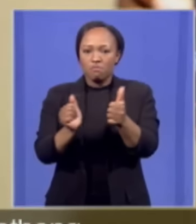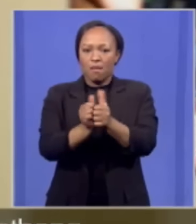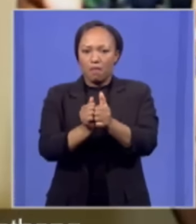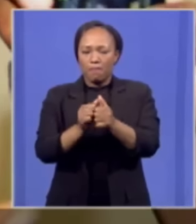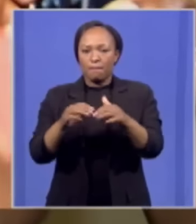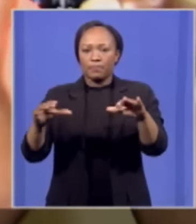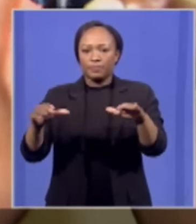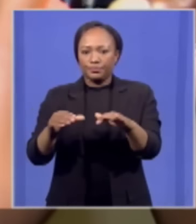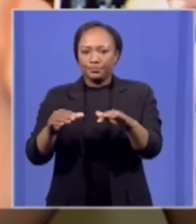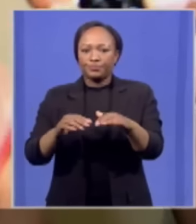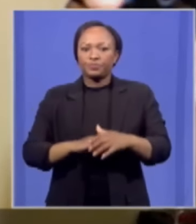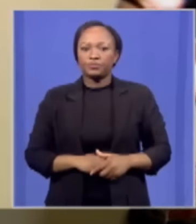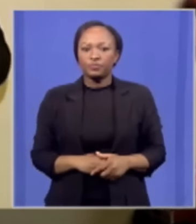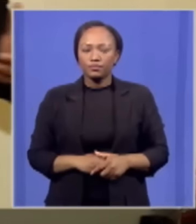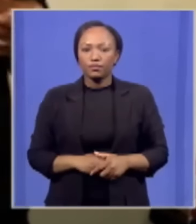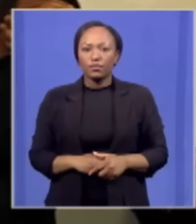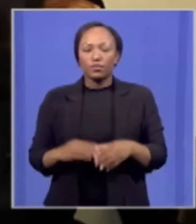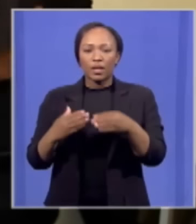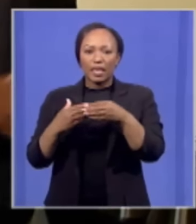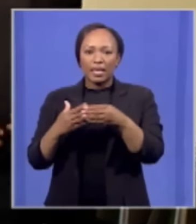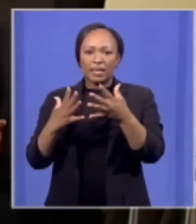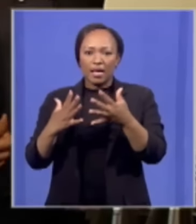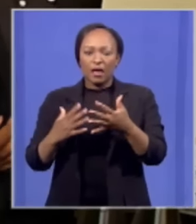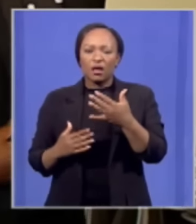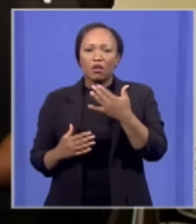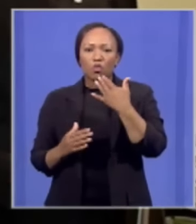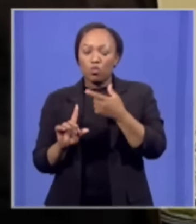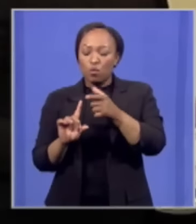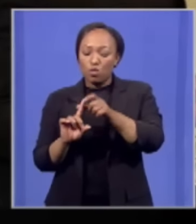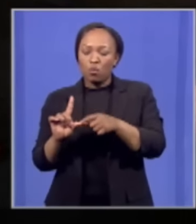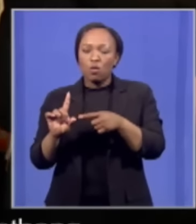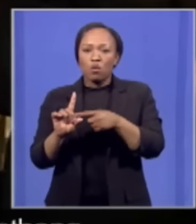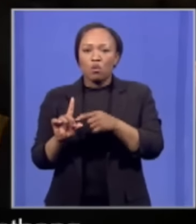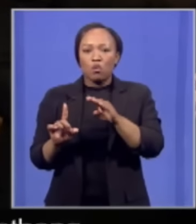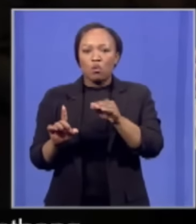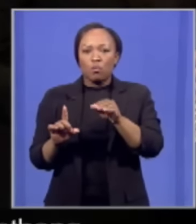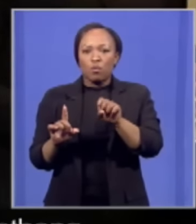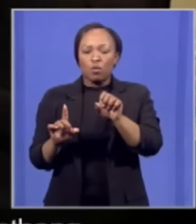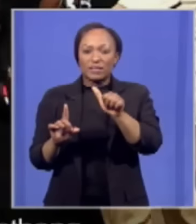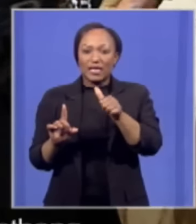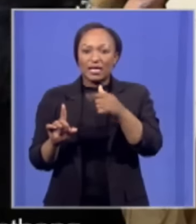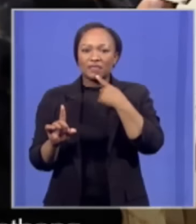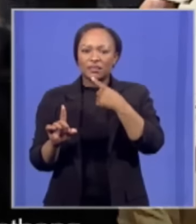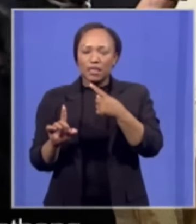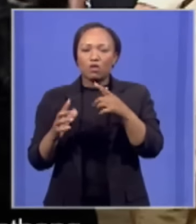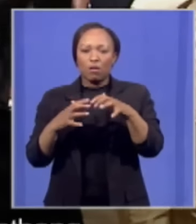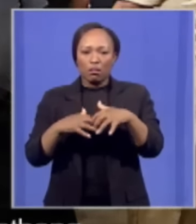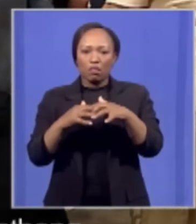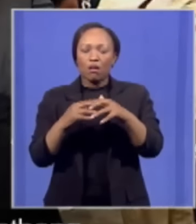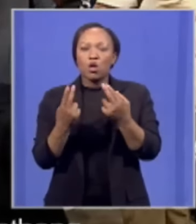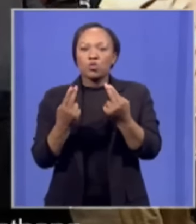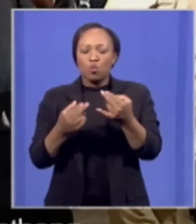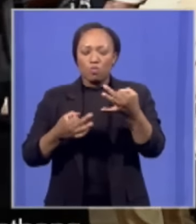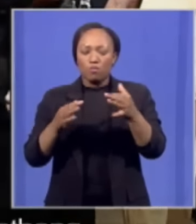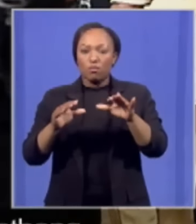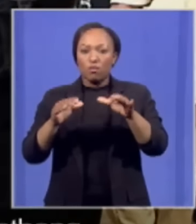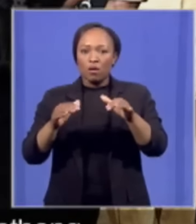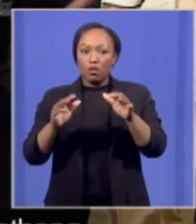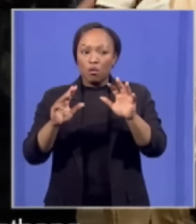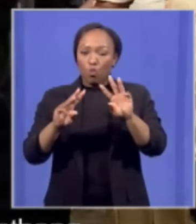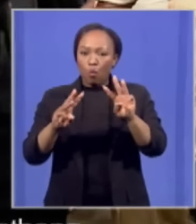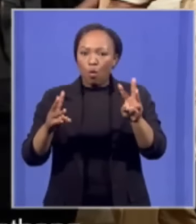Moetapele wa mokga wa bosa Musi Maimane o re ba thehile mokga ona o motjha hobane ho hlokeha diphetoho makgotleng a metse. All